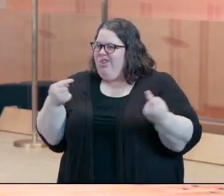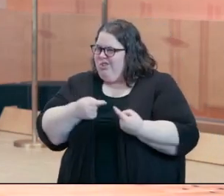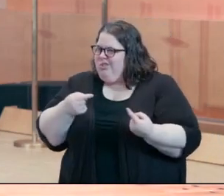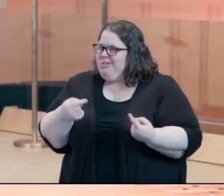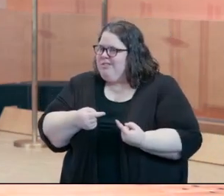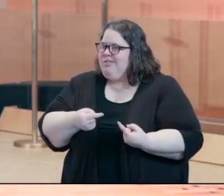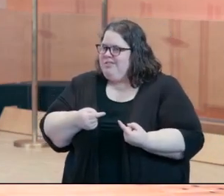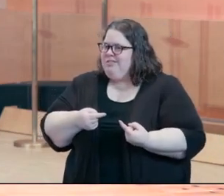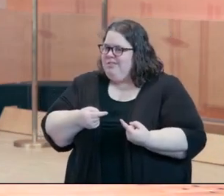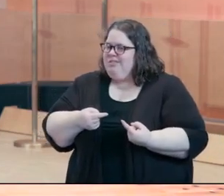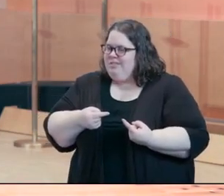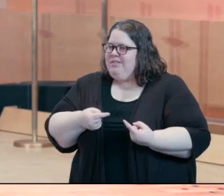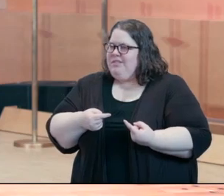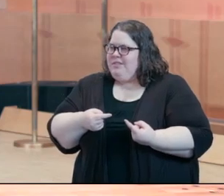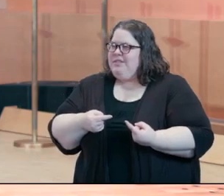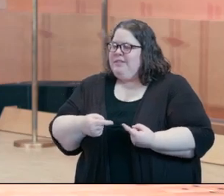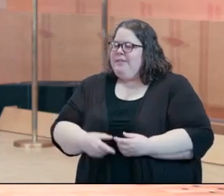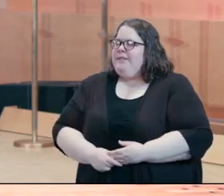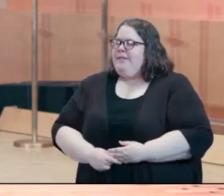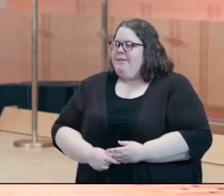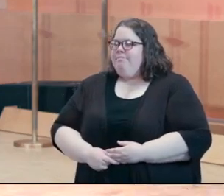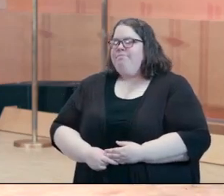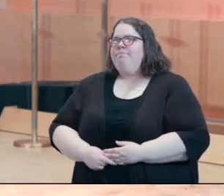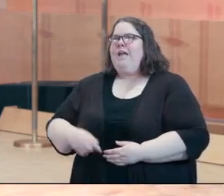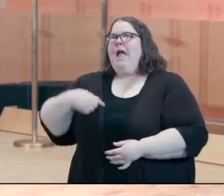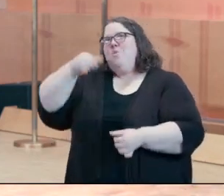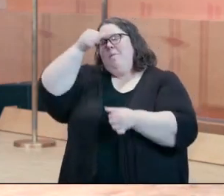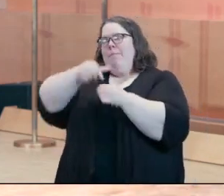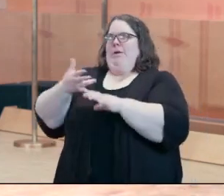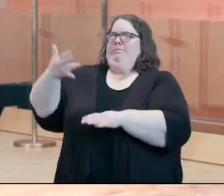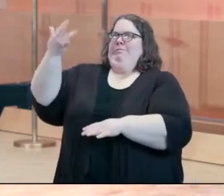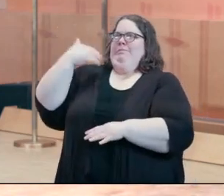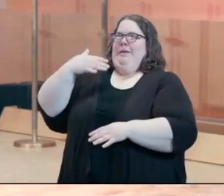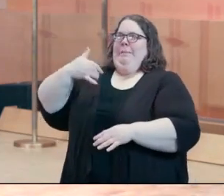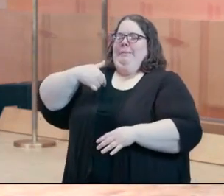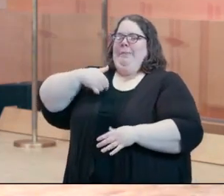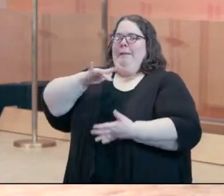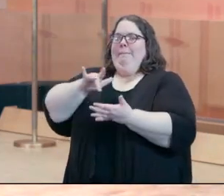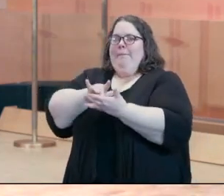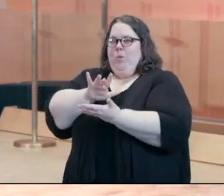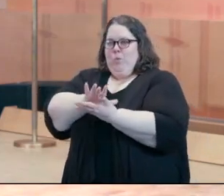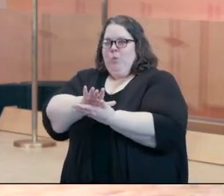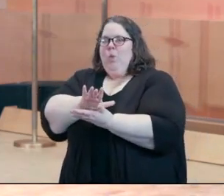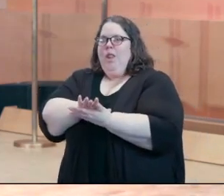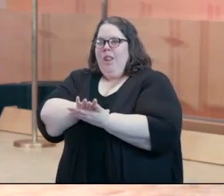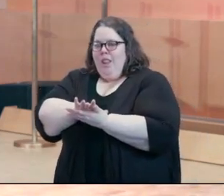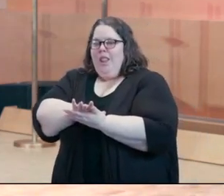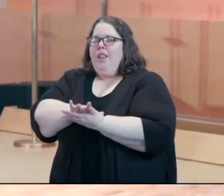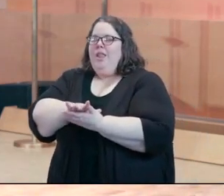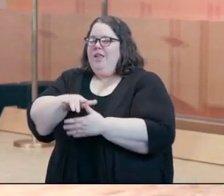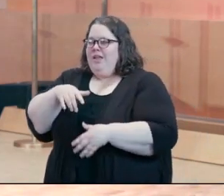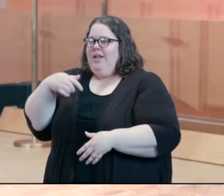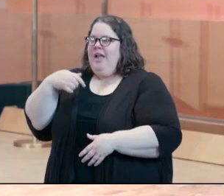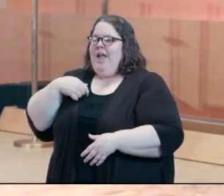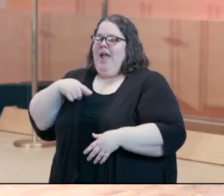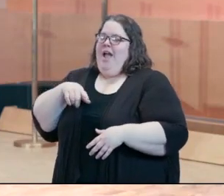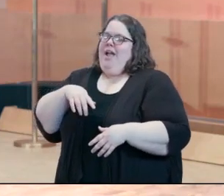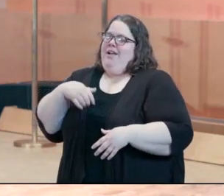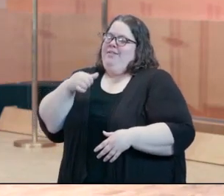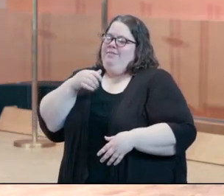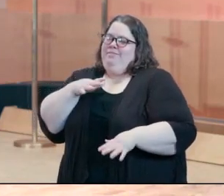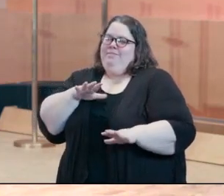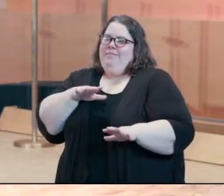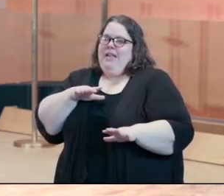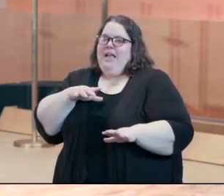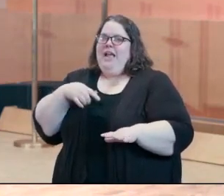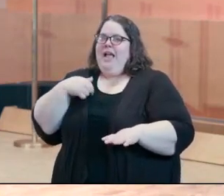with that. It brings me back to middle school. Growing up in middle school, I had a crush. I think